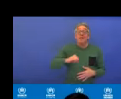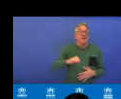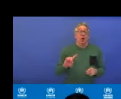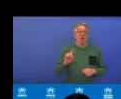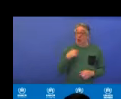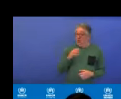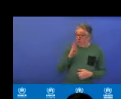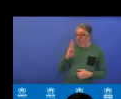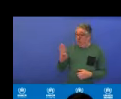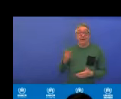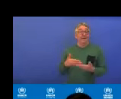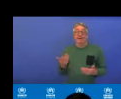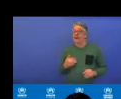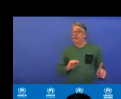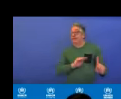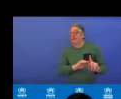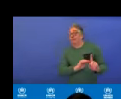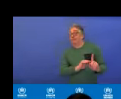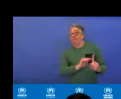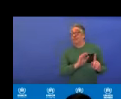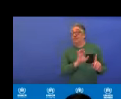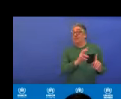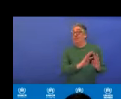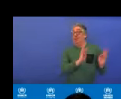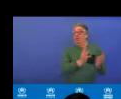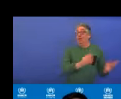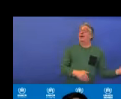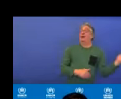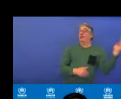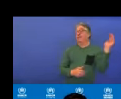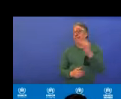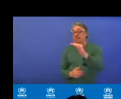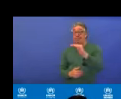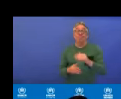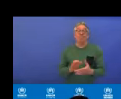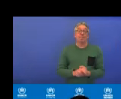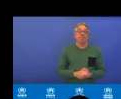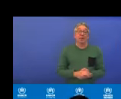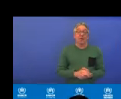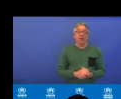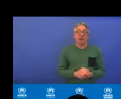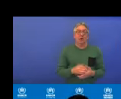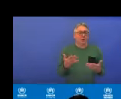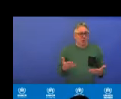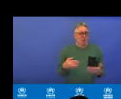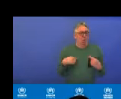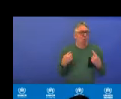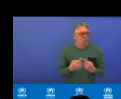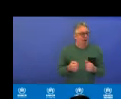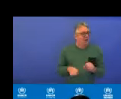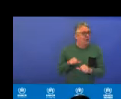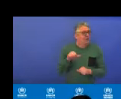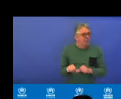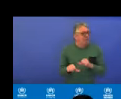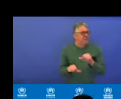to include refugees in the national systems, and we're continuing to advocate step by step to also hopefully include